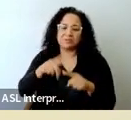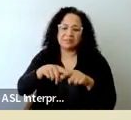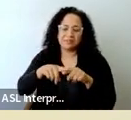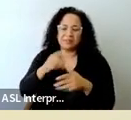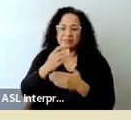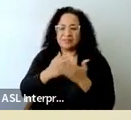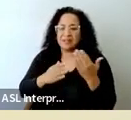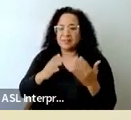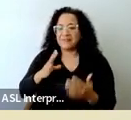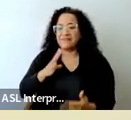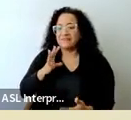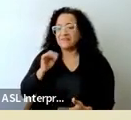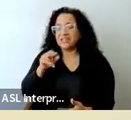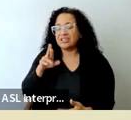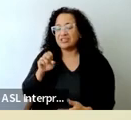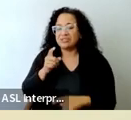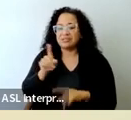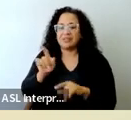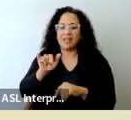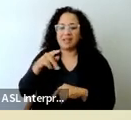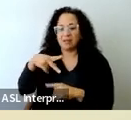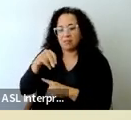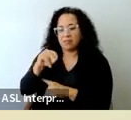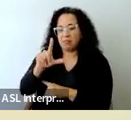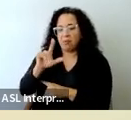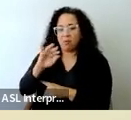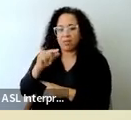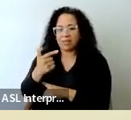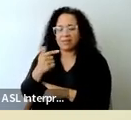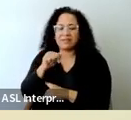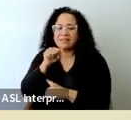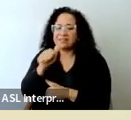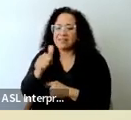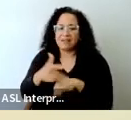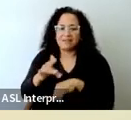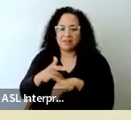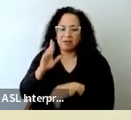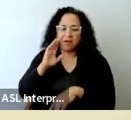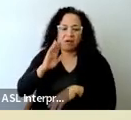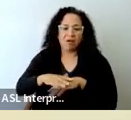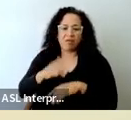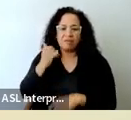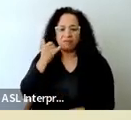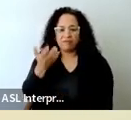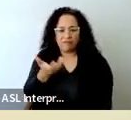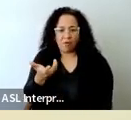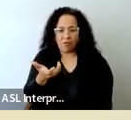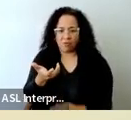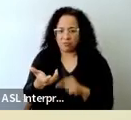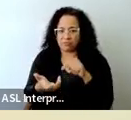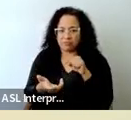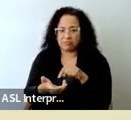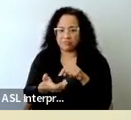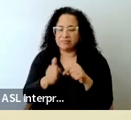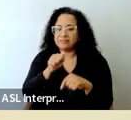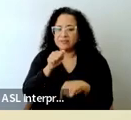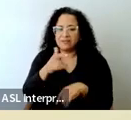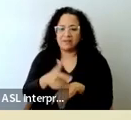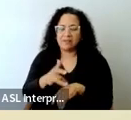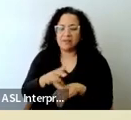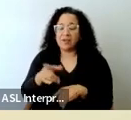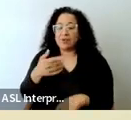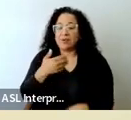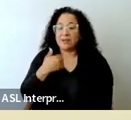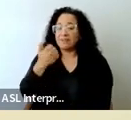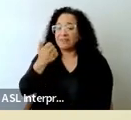features, such as polling, are not available for phone users. If you have any questions, please